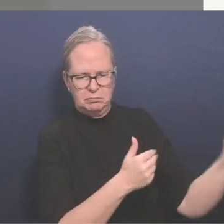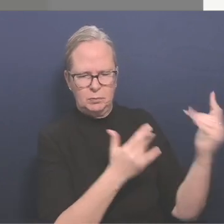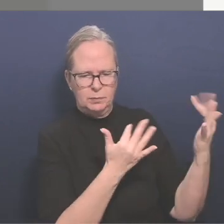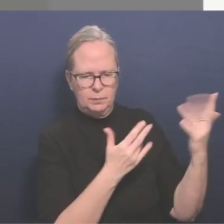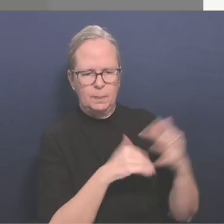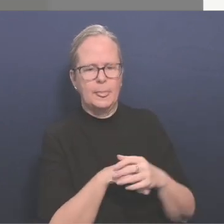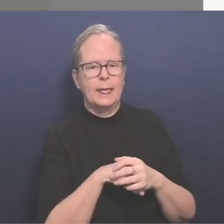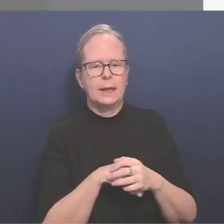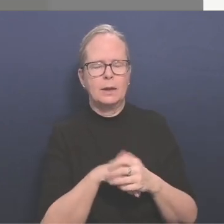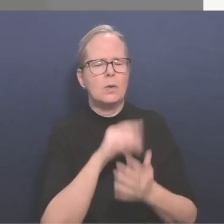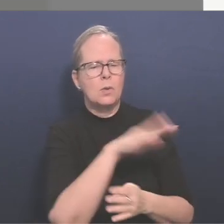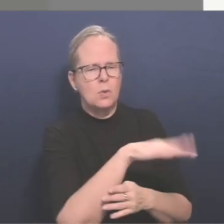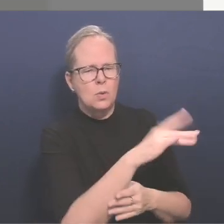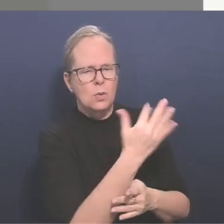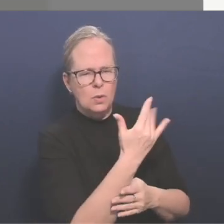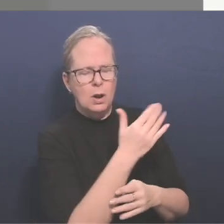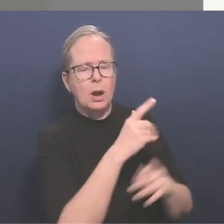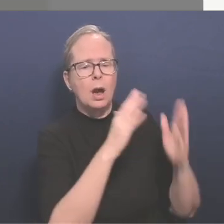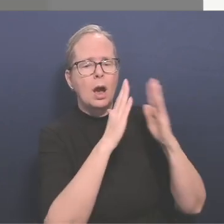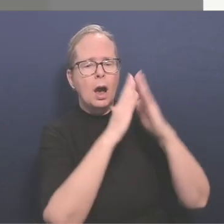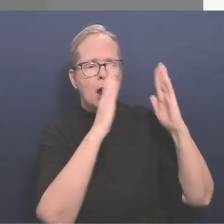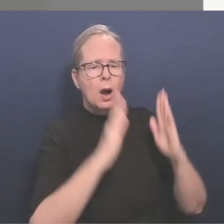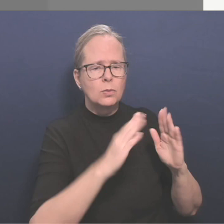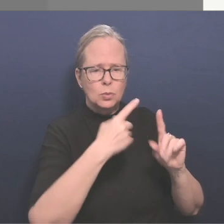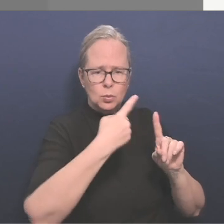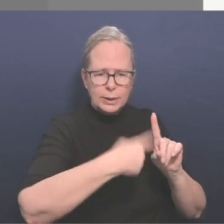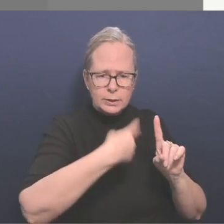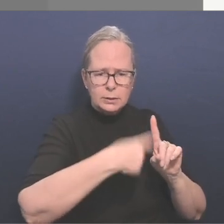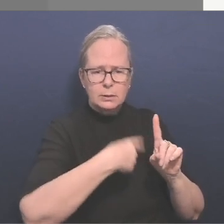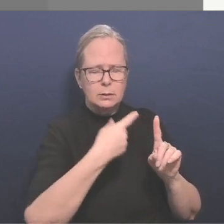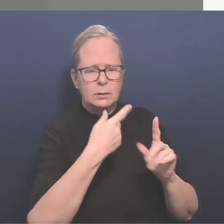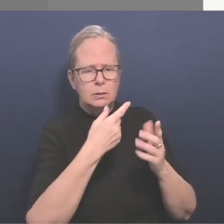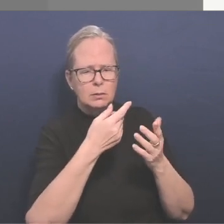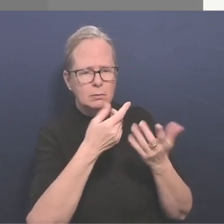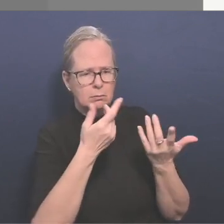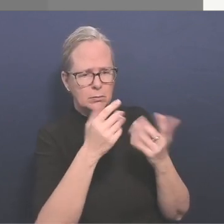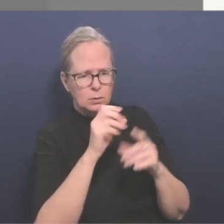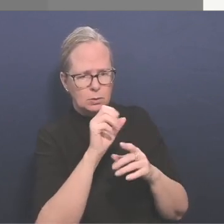so yeah, so Aisha, we have